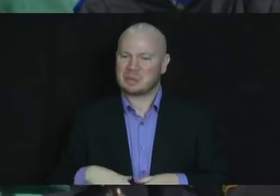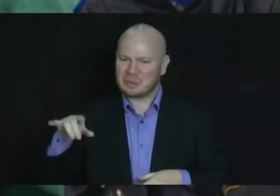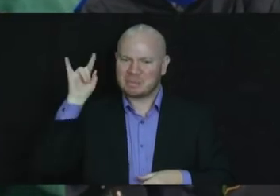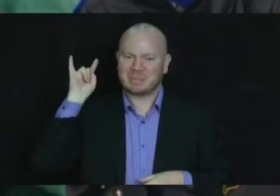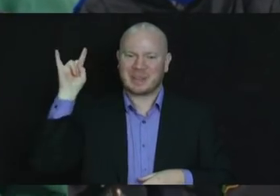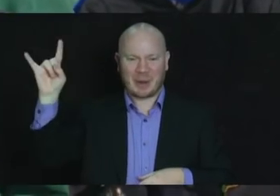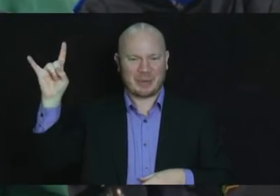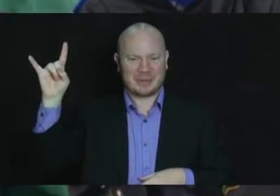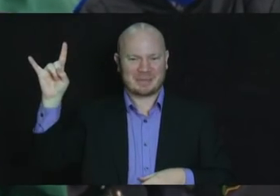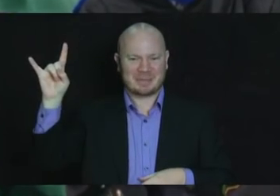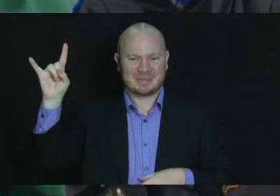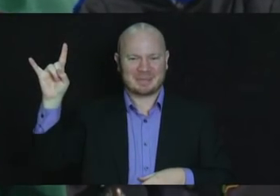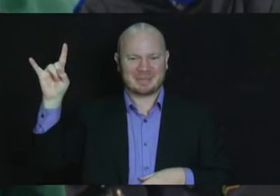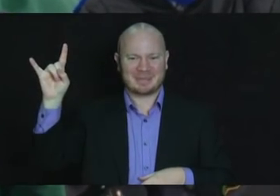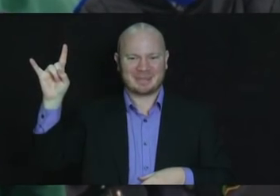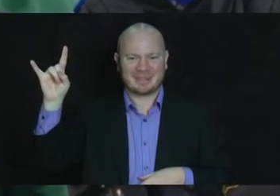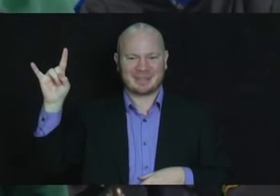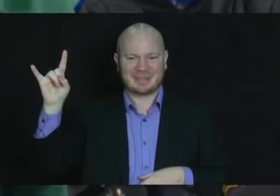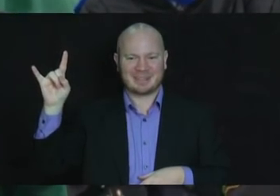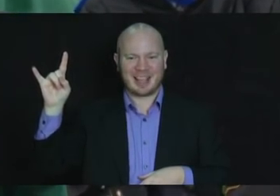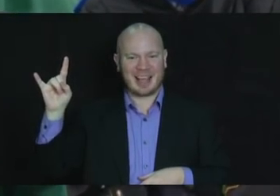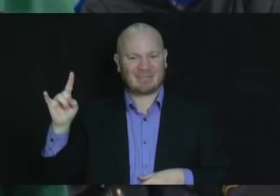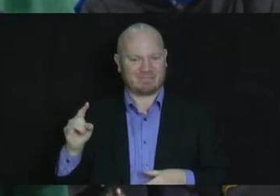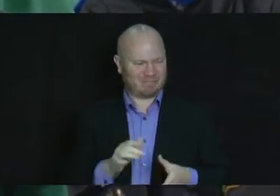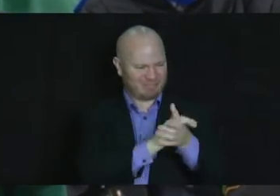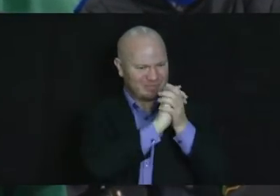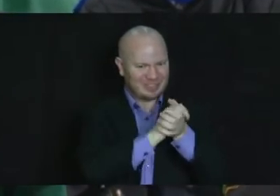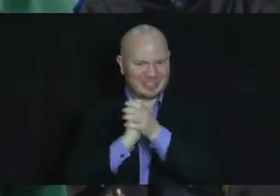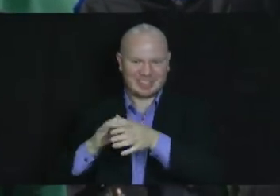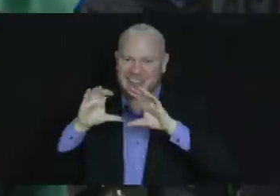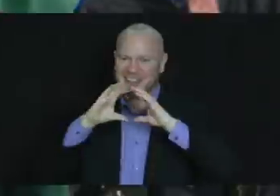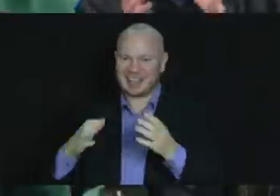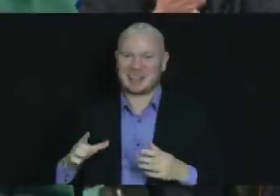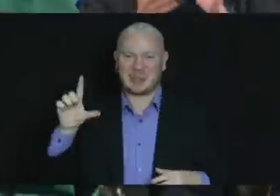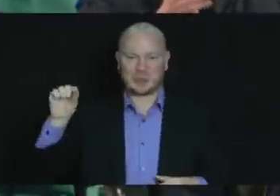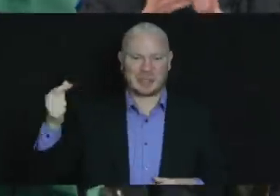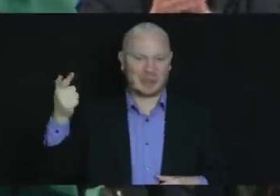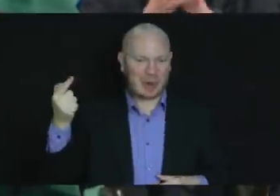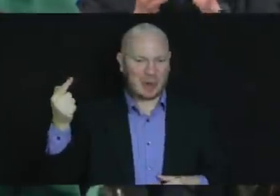Bulls and go class of 2021.